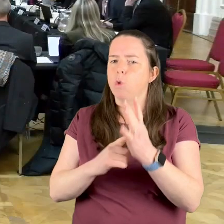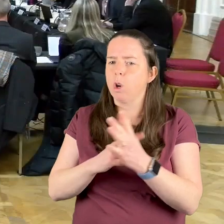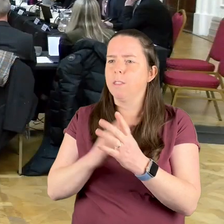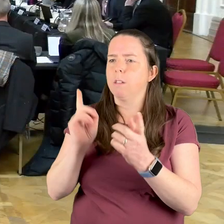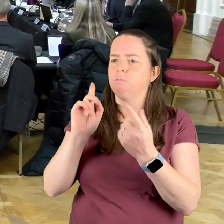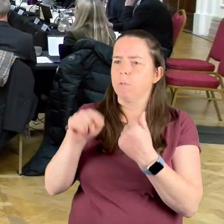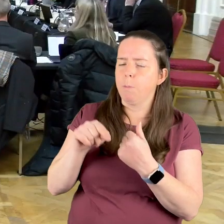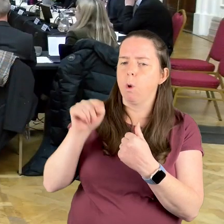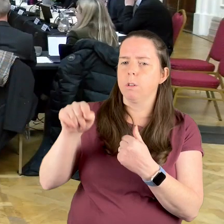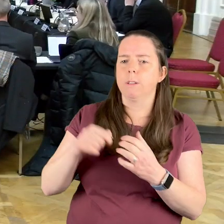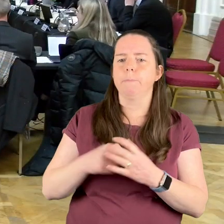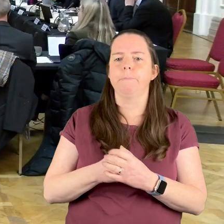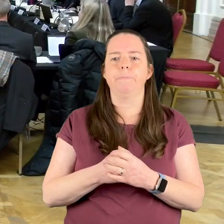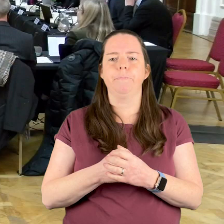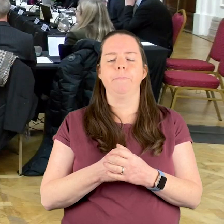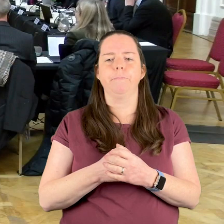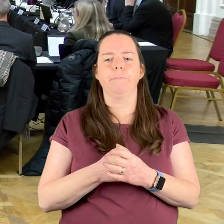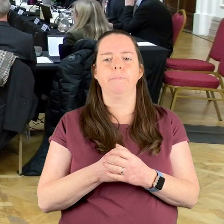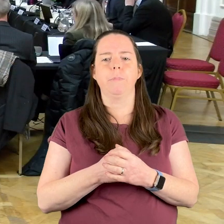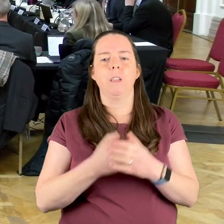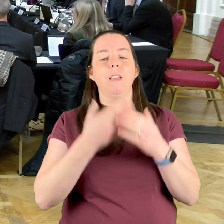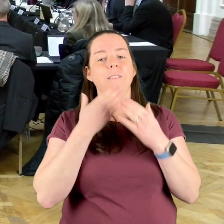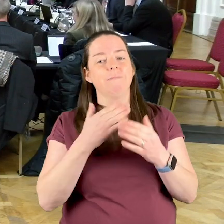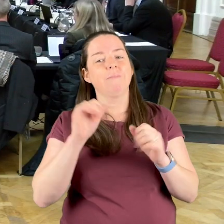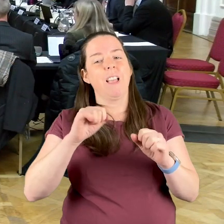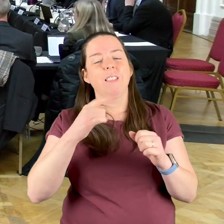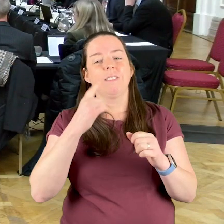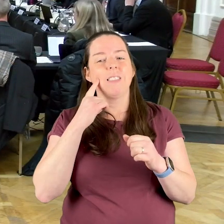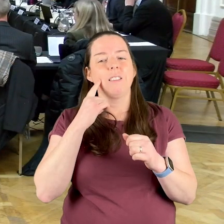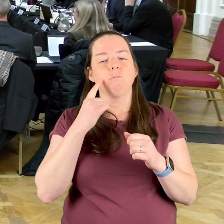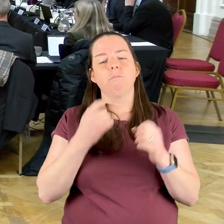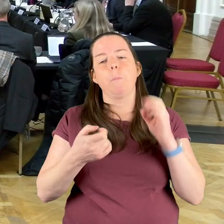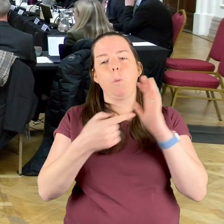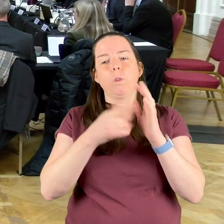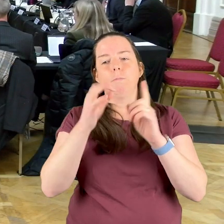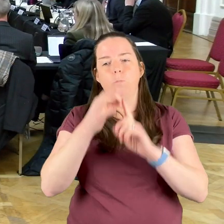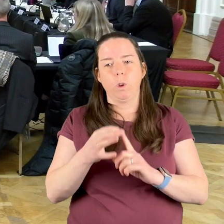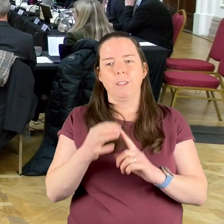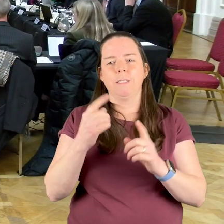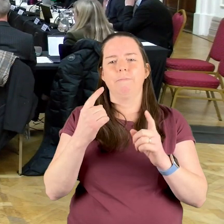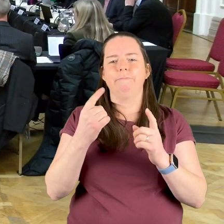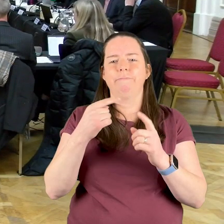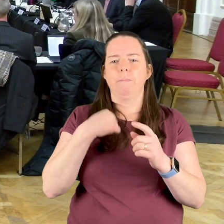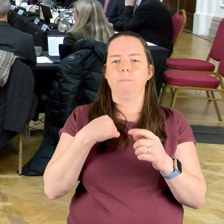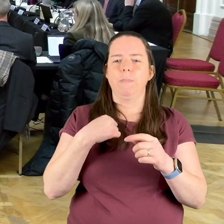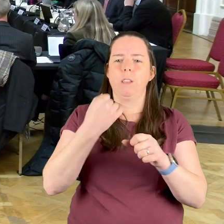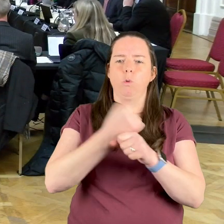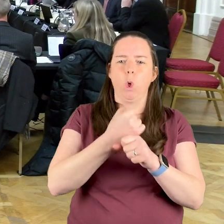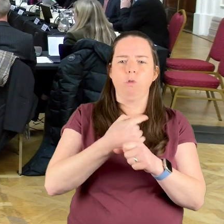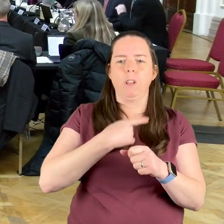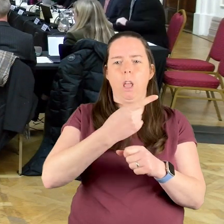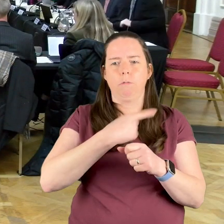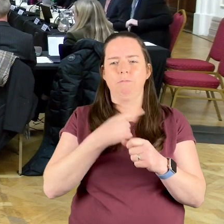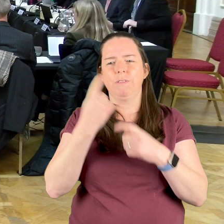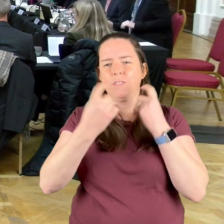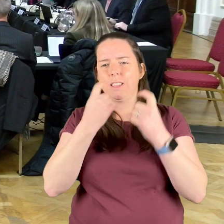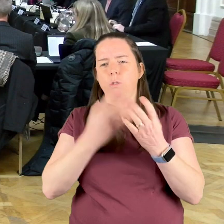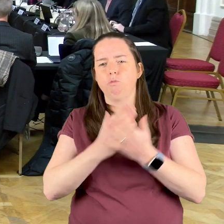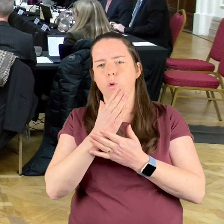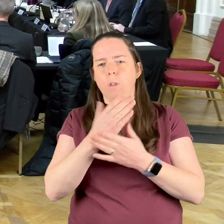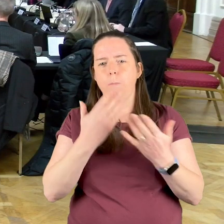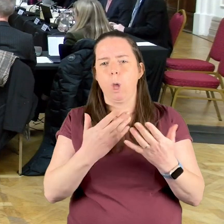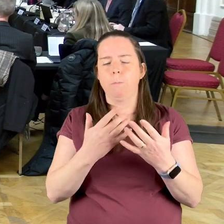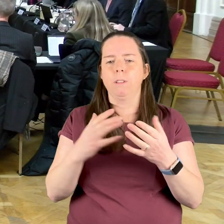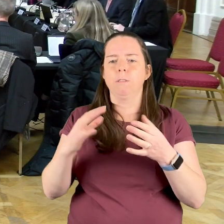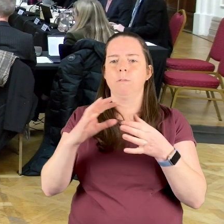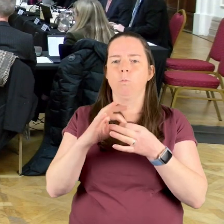I ask Jonathan to come back on that question? Yeah, I think it's a really important point and something that Gloria and I are thinking through